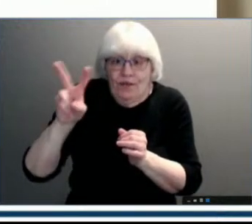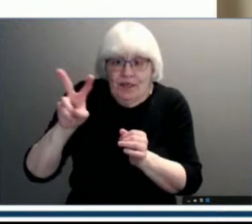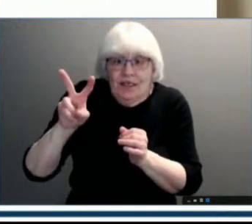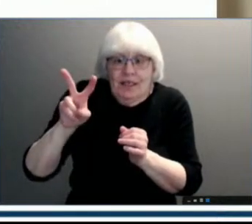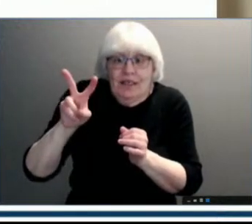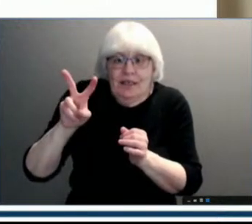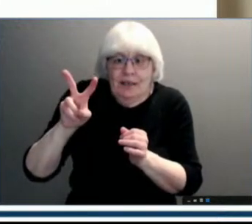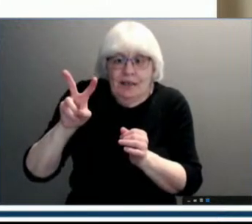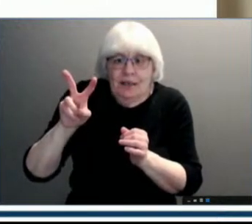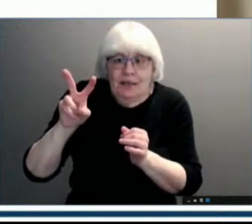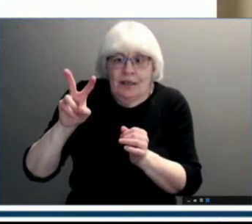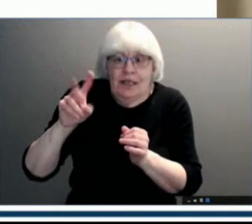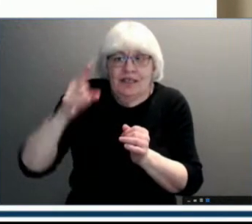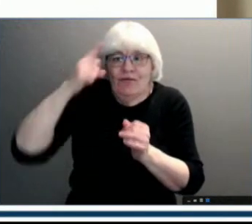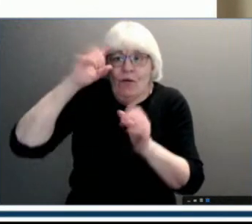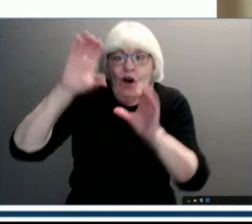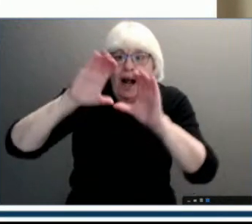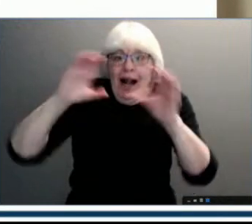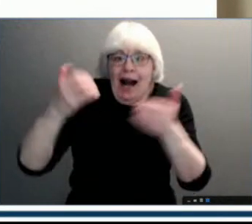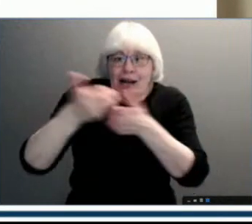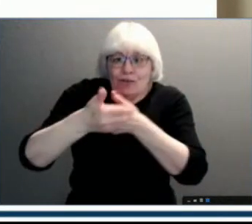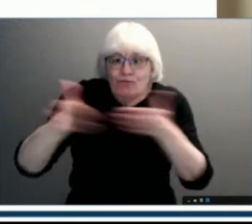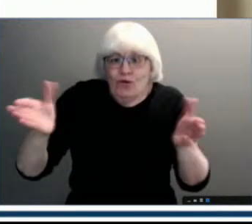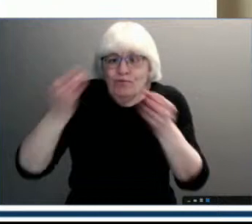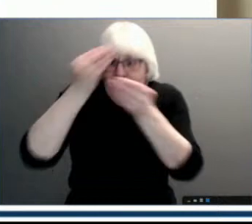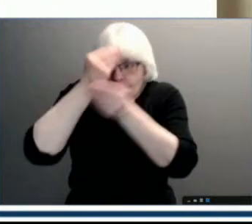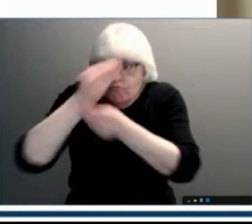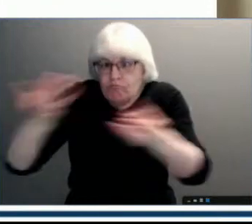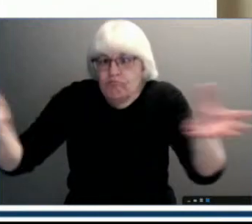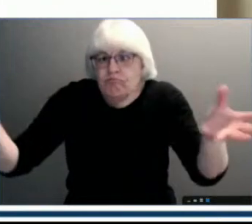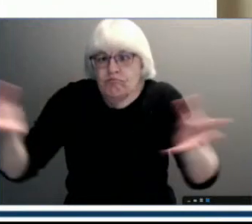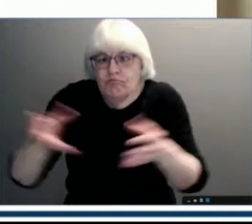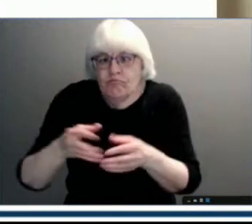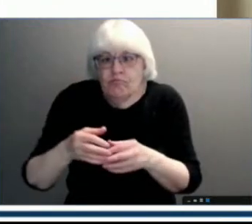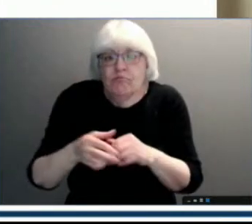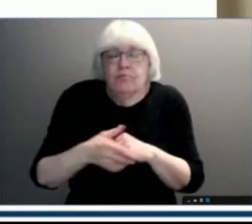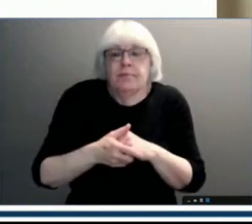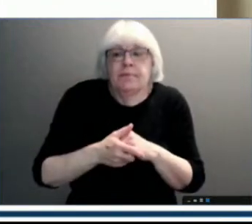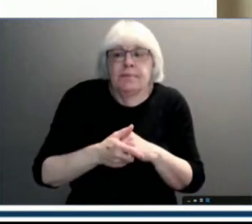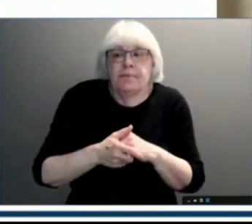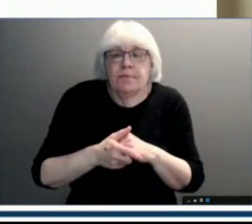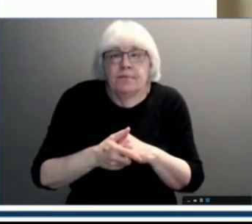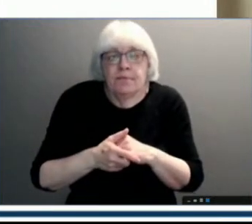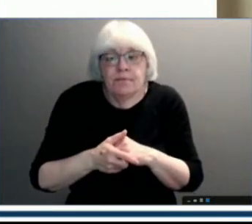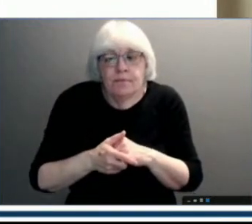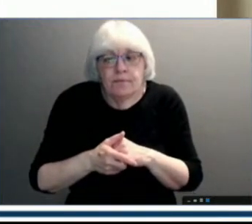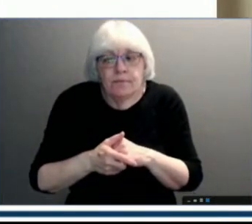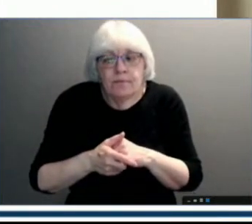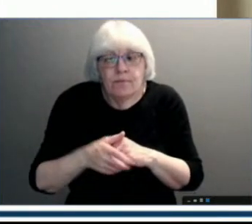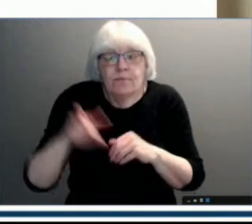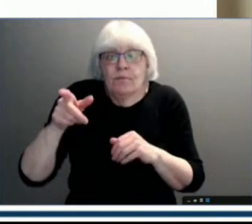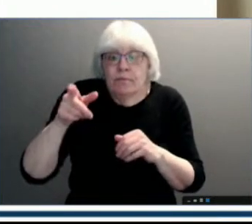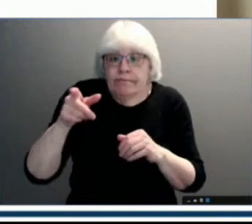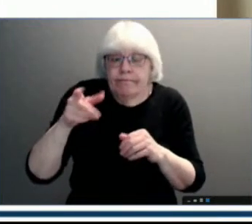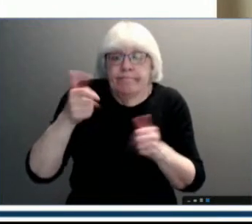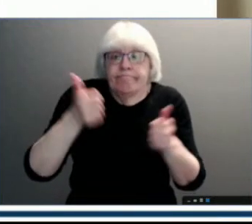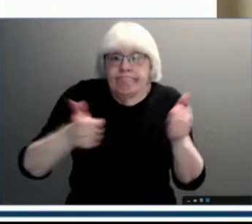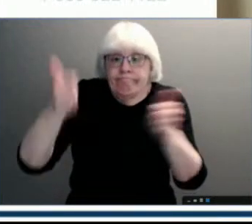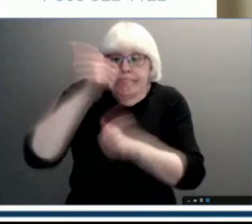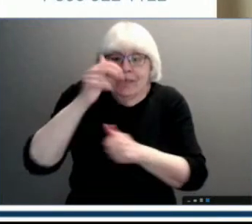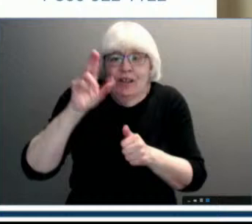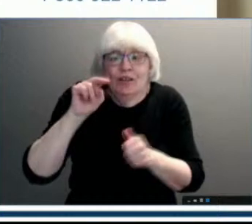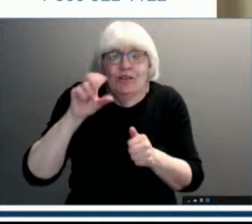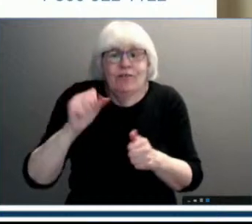public? But certainly something I'm hearing a lot from teachers and families, for